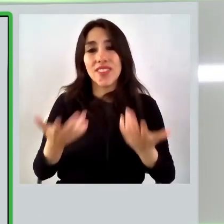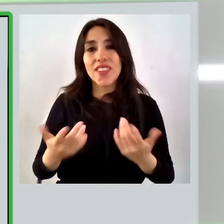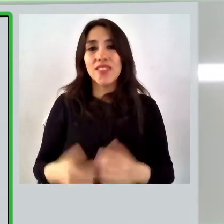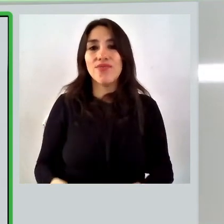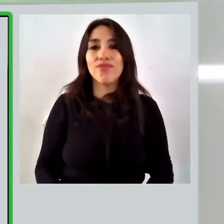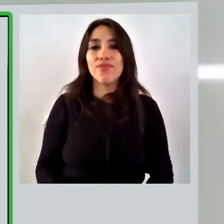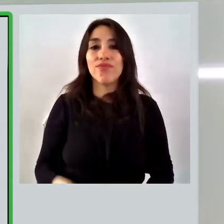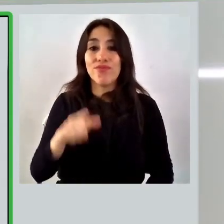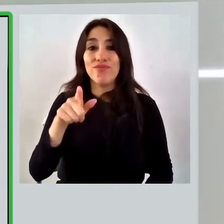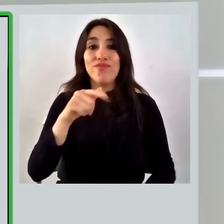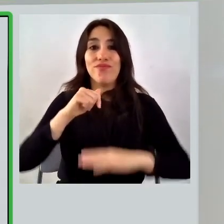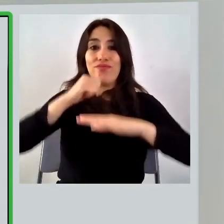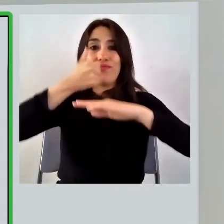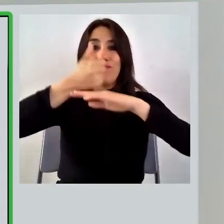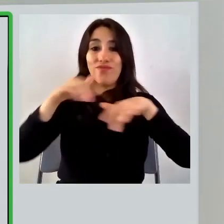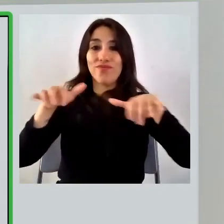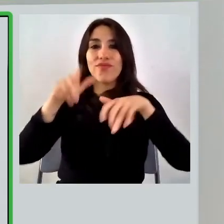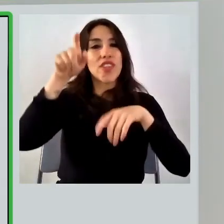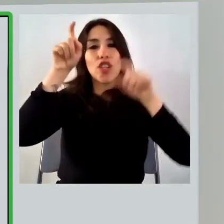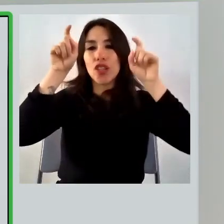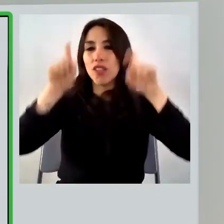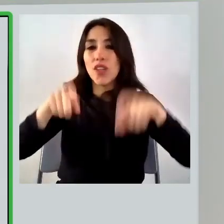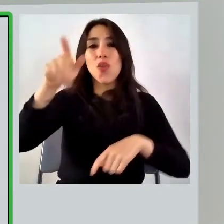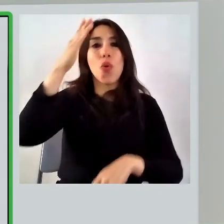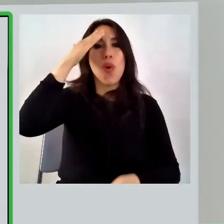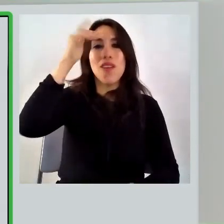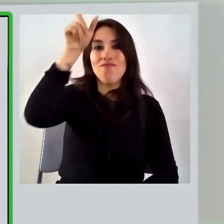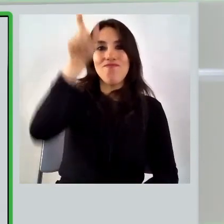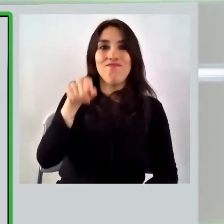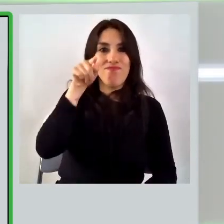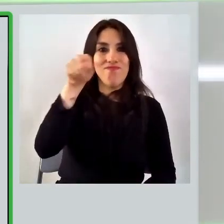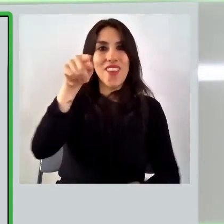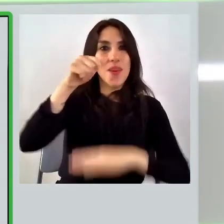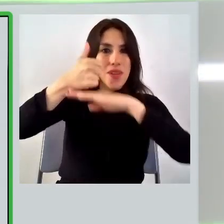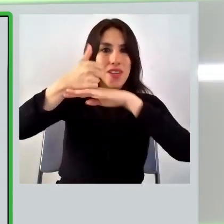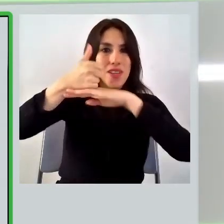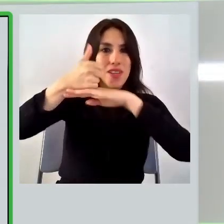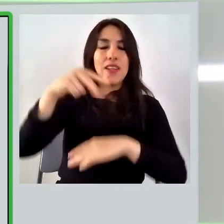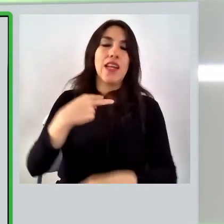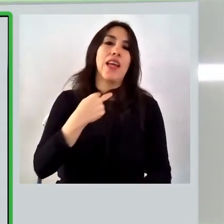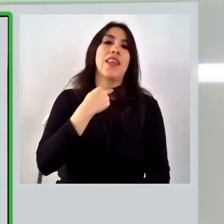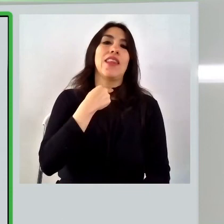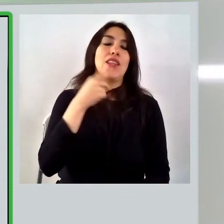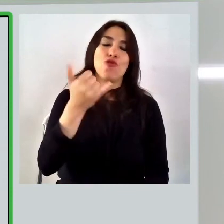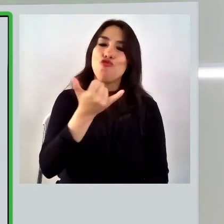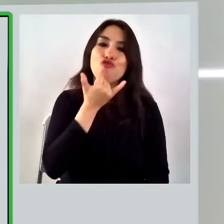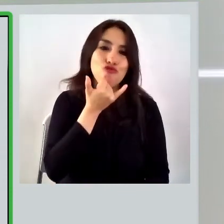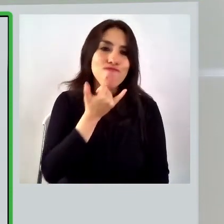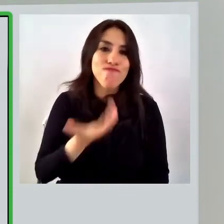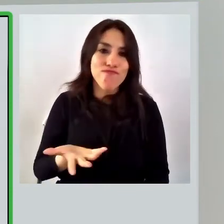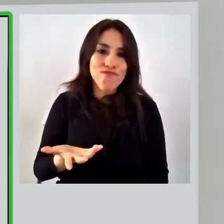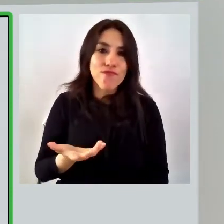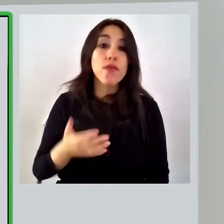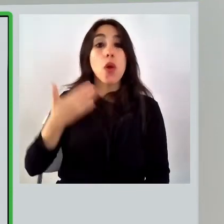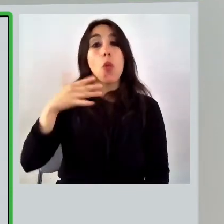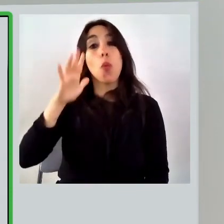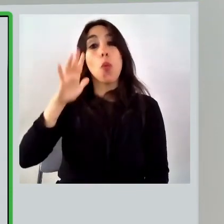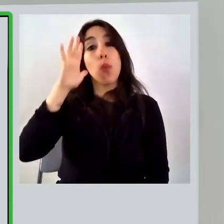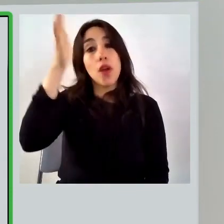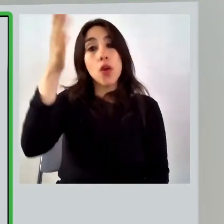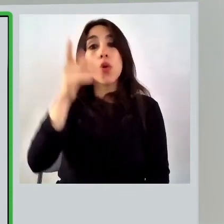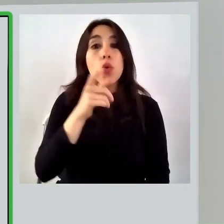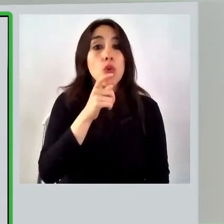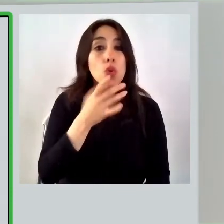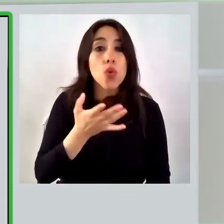when they're falling short, right, on providing the necessary adjustments, the accommodations, when the technology platforms or